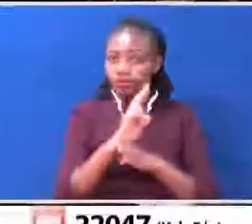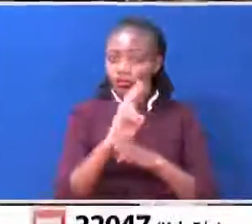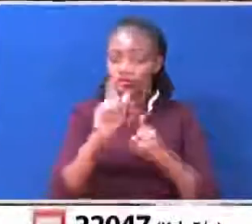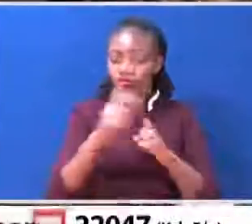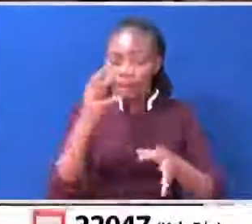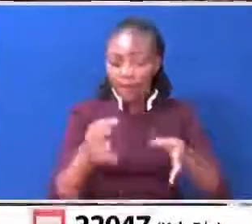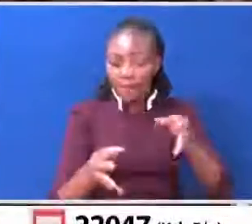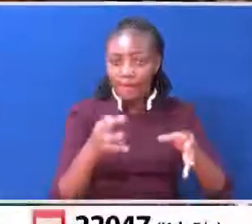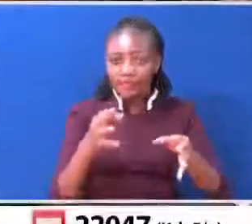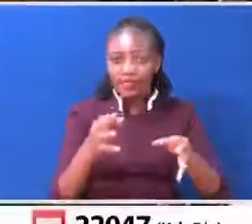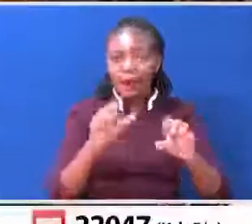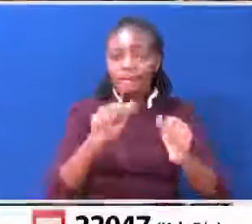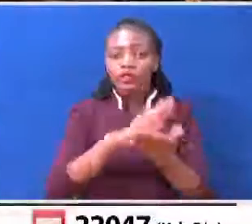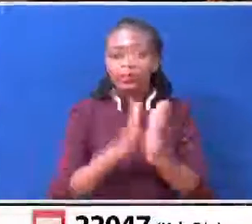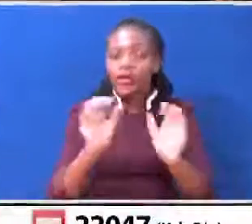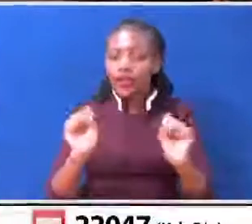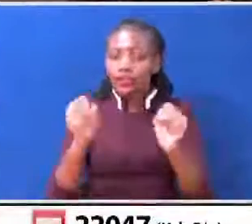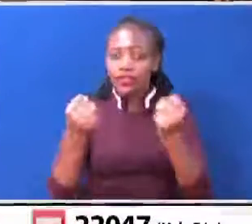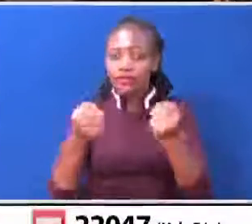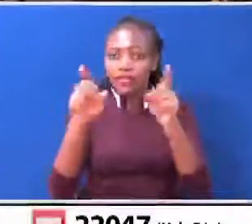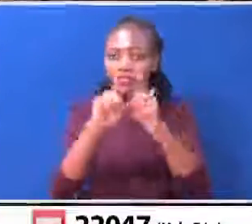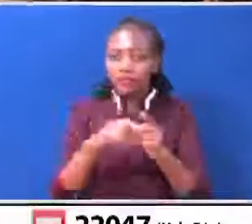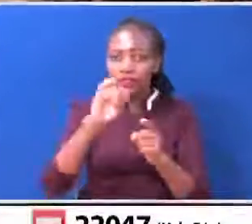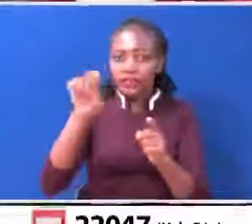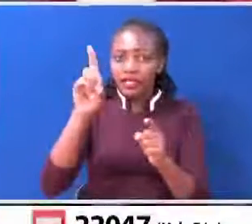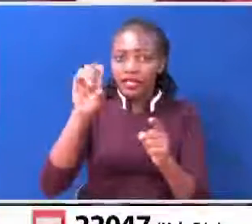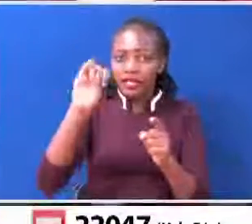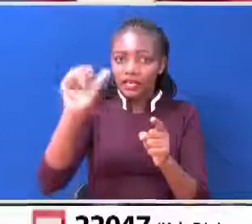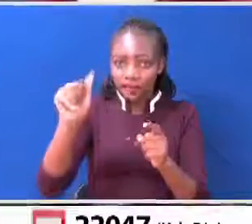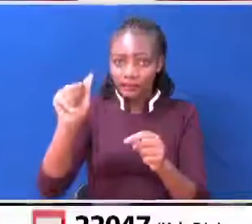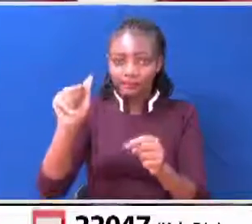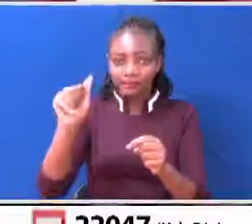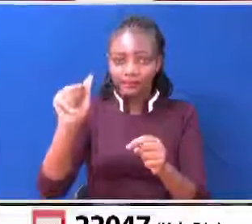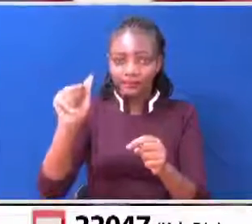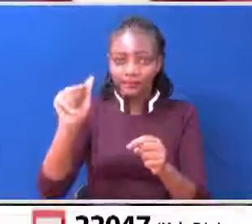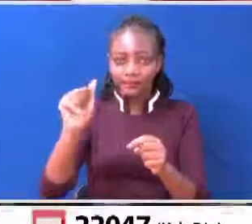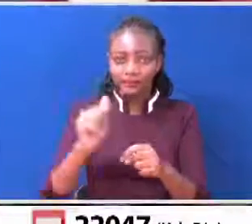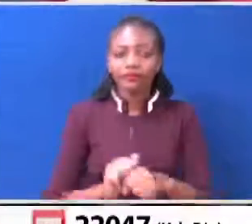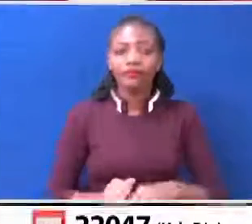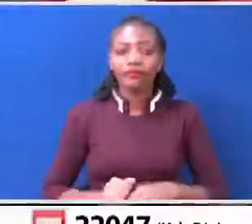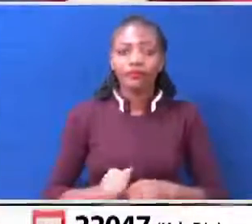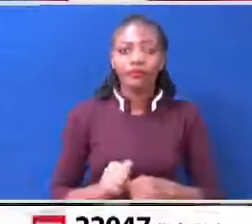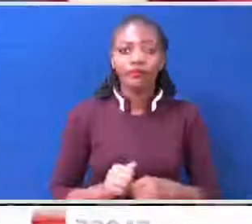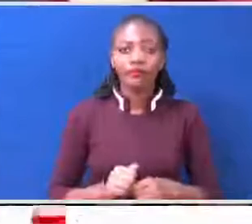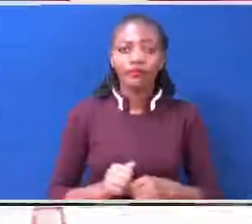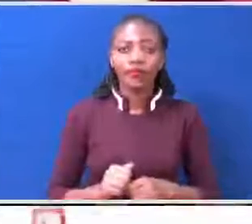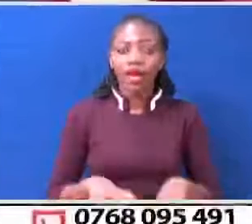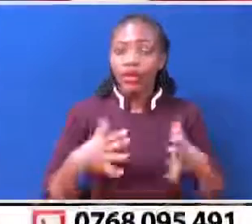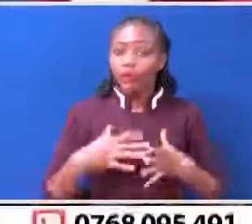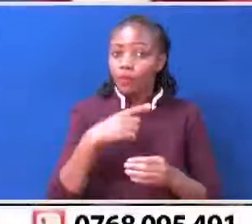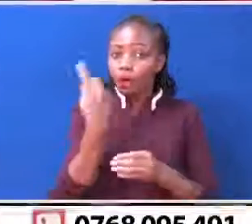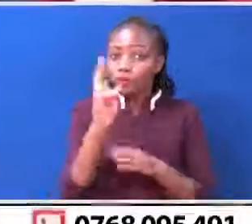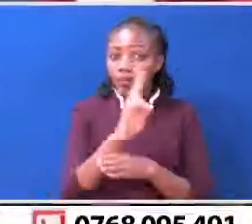Embakasi zitakuwa sawa na zile za uwanja wa kimataifa wa Jomo Kenyatta. Starting to how people are boarding the